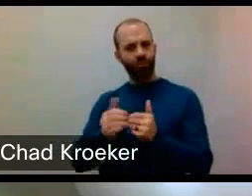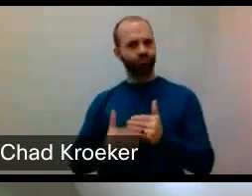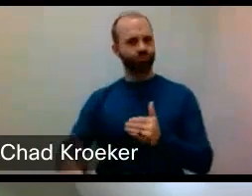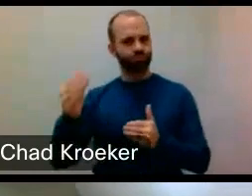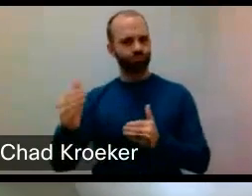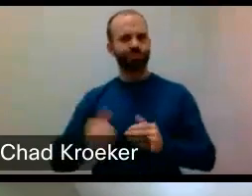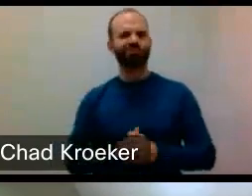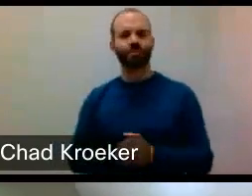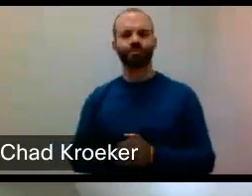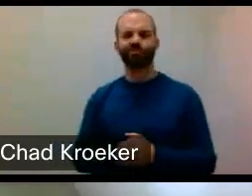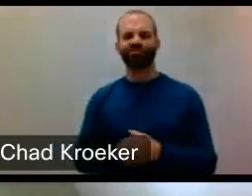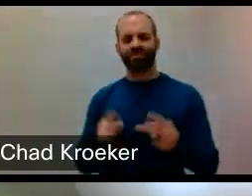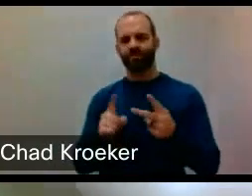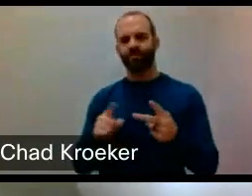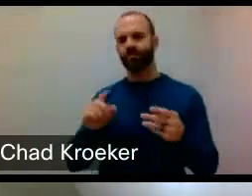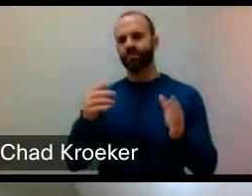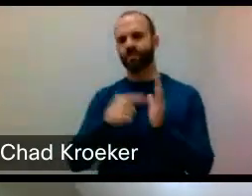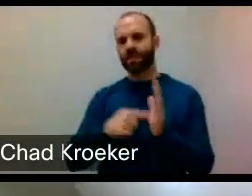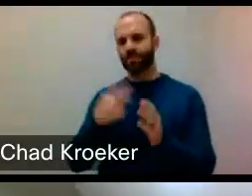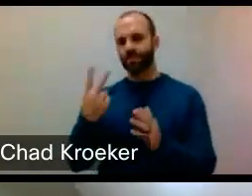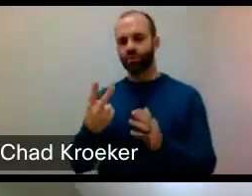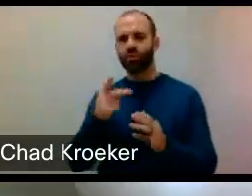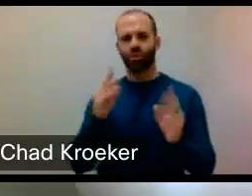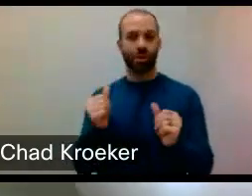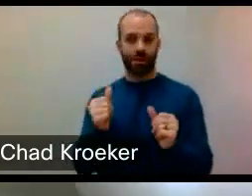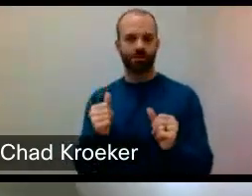Let's look at one more very quickly. I know I'm running out of time here.